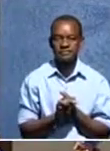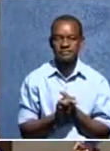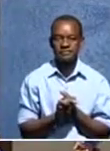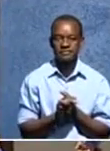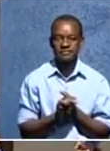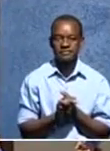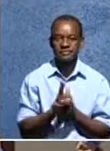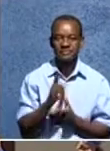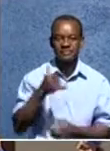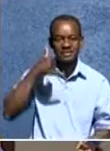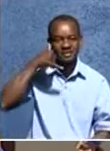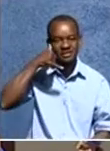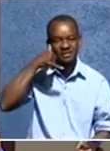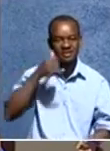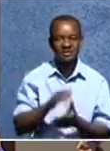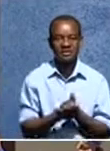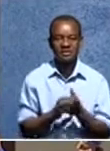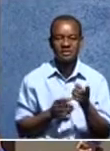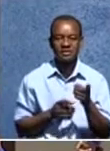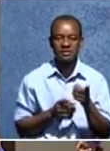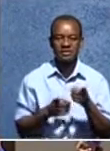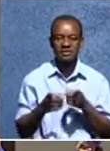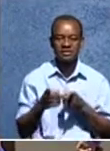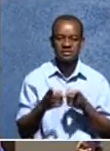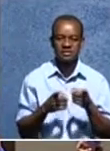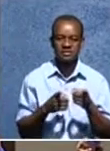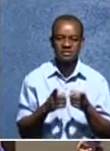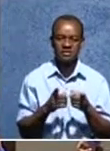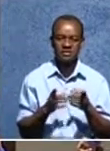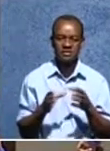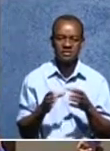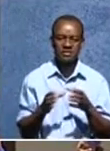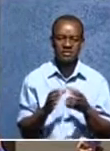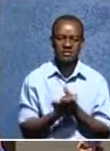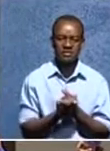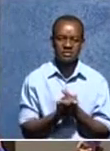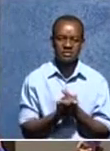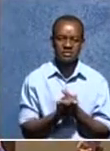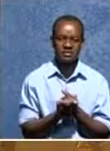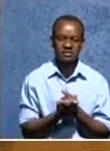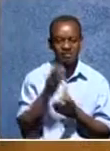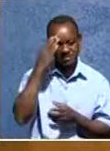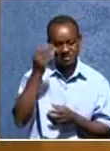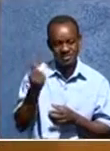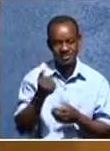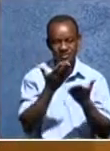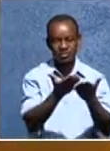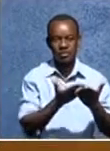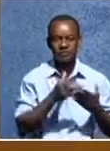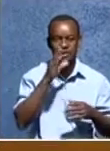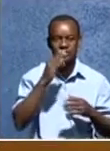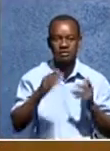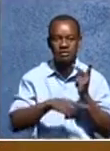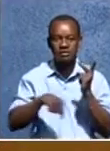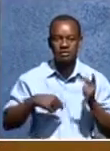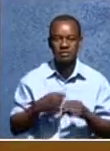Mouton, co-director of SME Compete, joins us on the line. Good evening, Claudine. Welcome to Talk of the Nation. Good evening. I'd like to